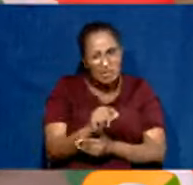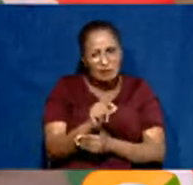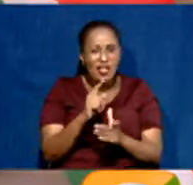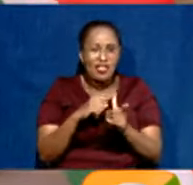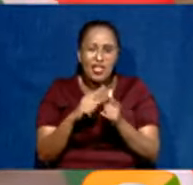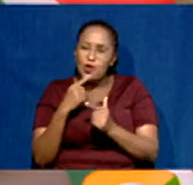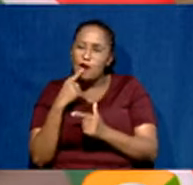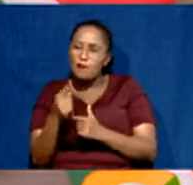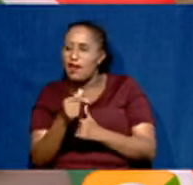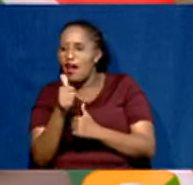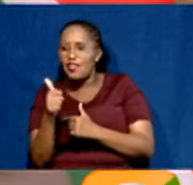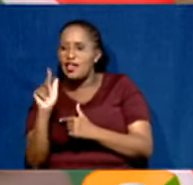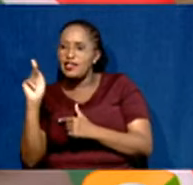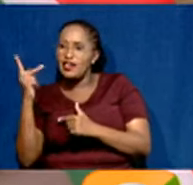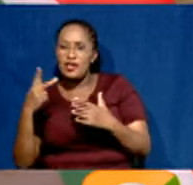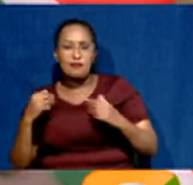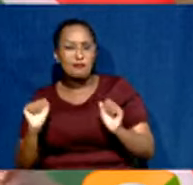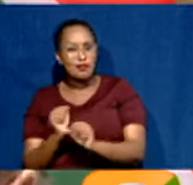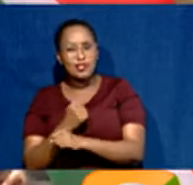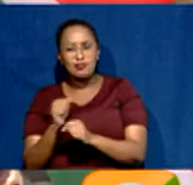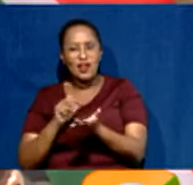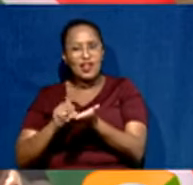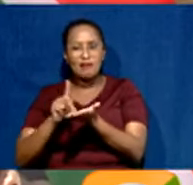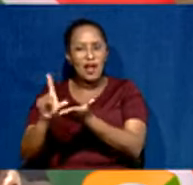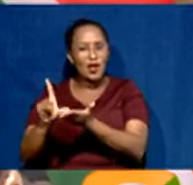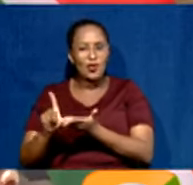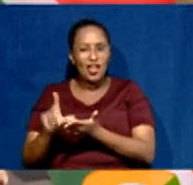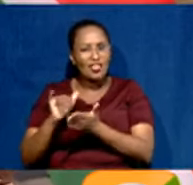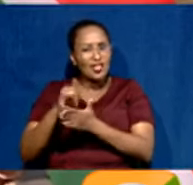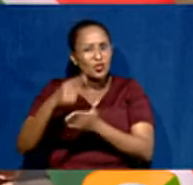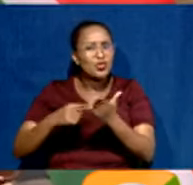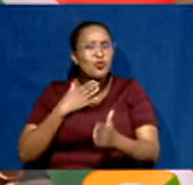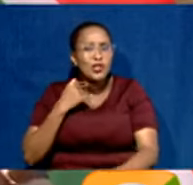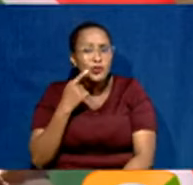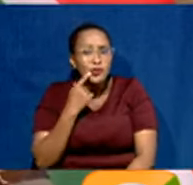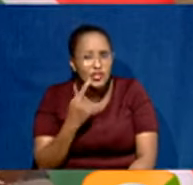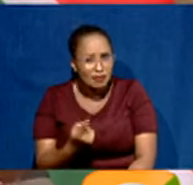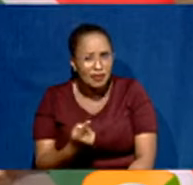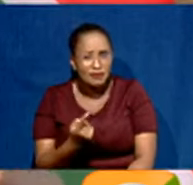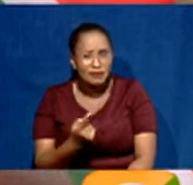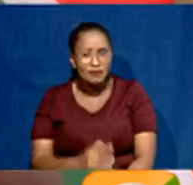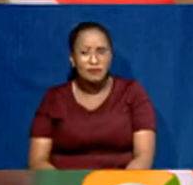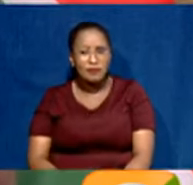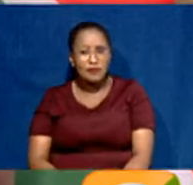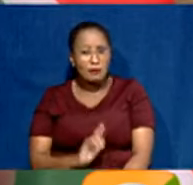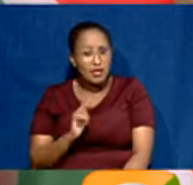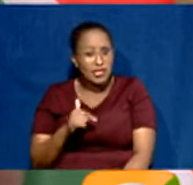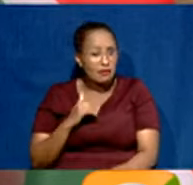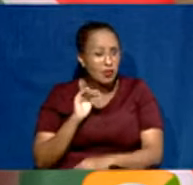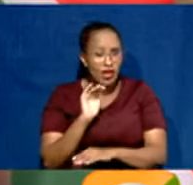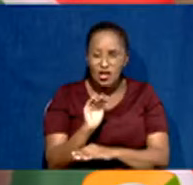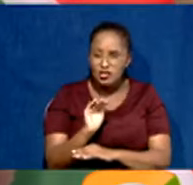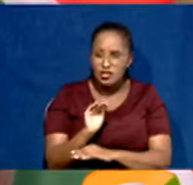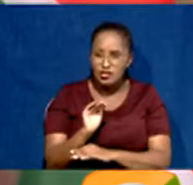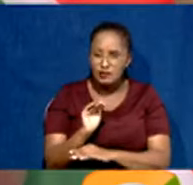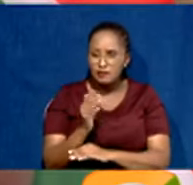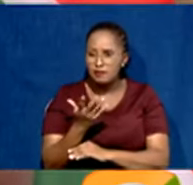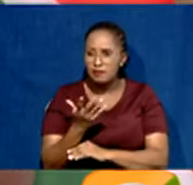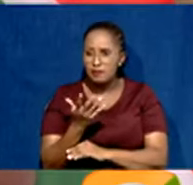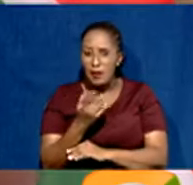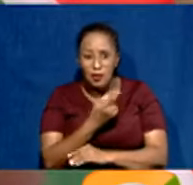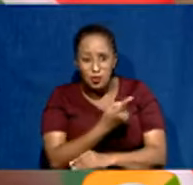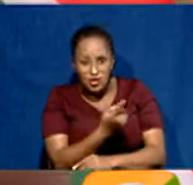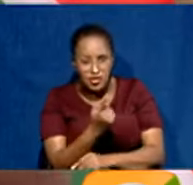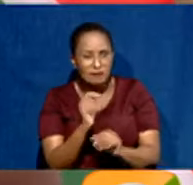international community, Kenya cannot service debt. Is that what you want us to do? That would be very... And Mr. President, that's what I was asking you. So precisely,